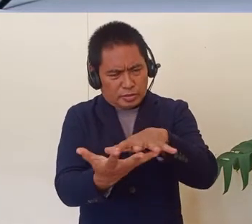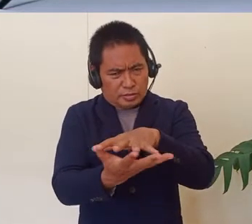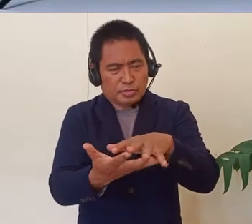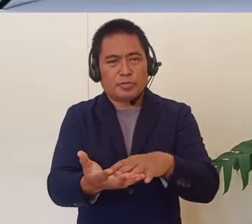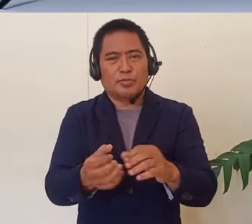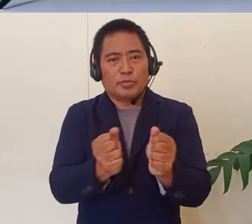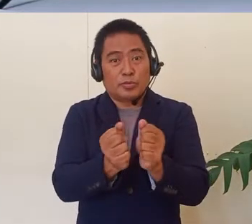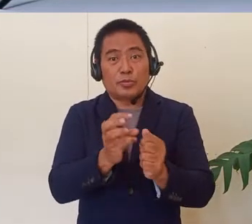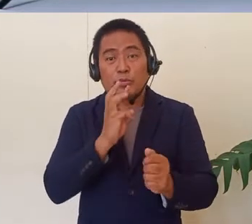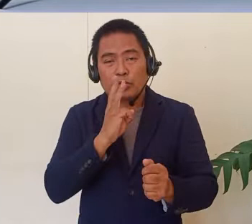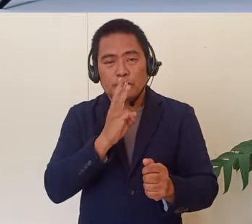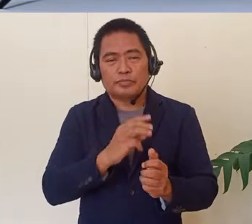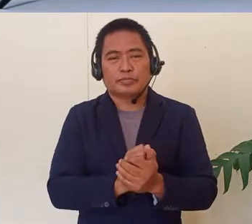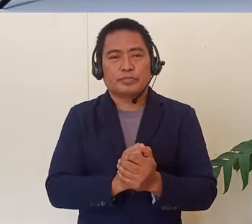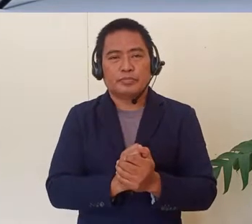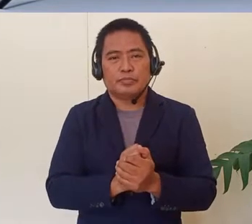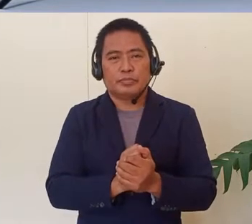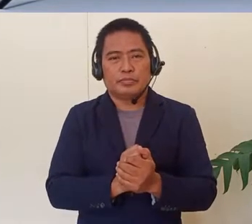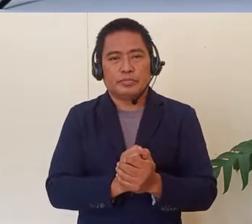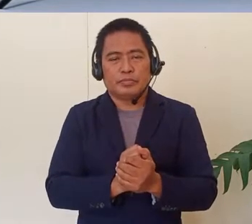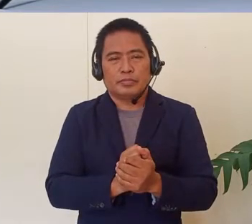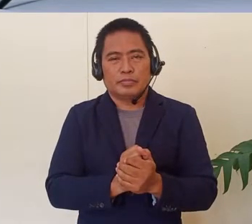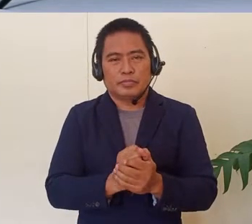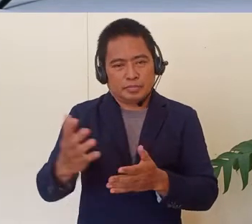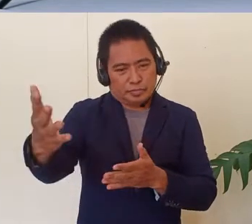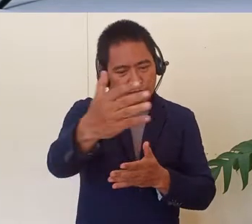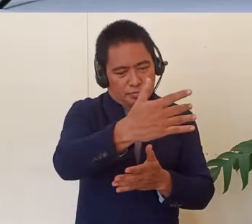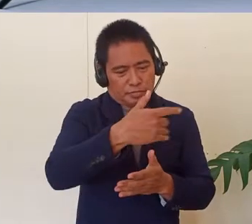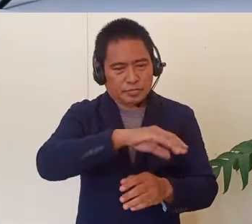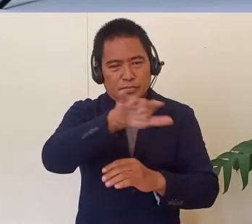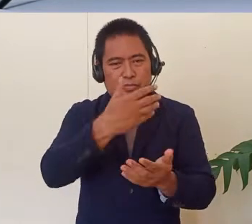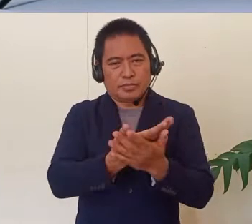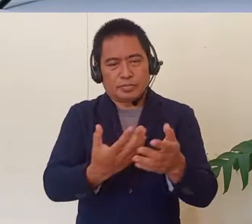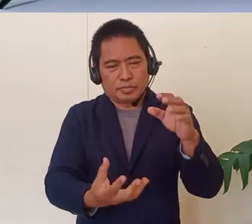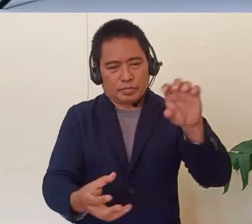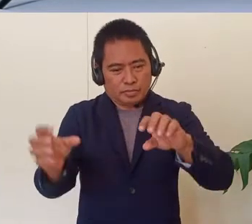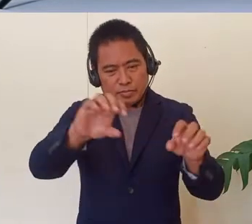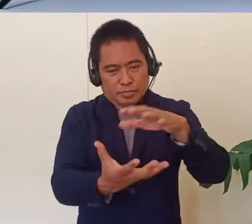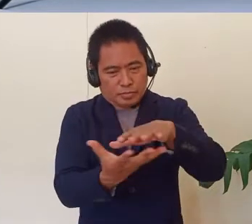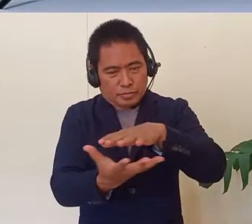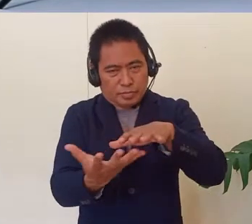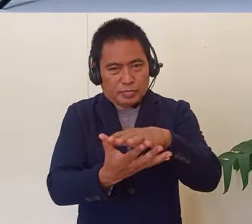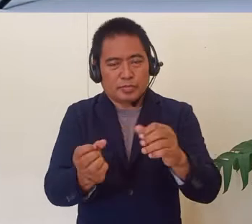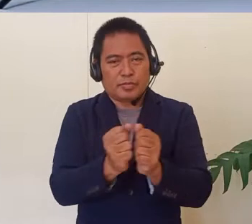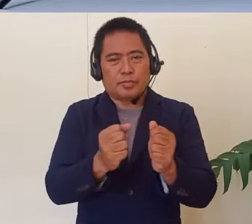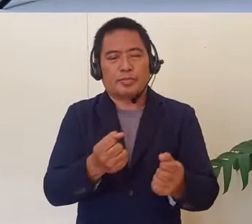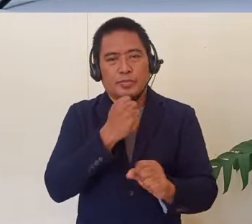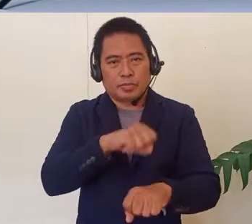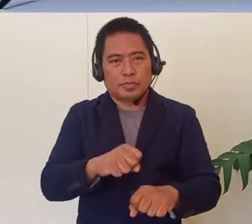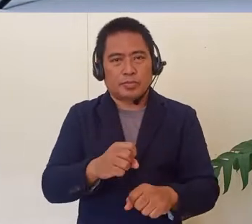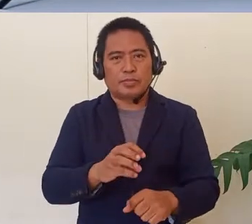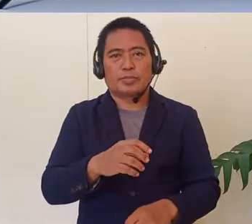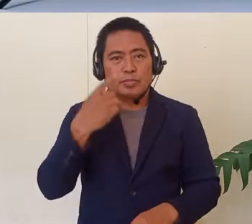the solution. For example, water. It is a solvent that dissolves